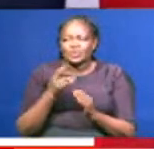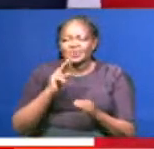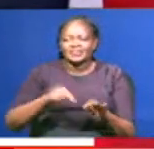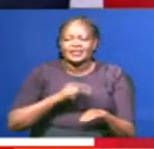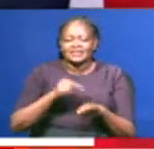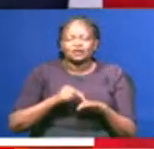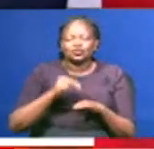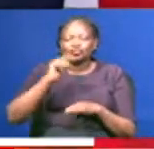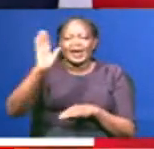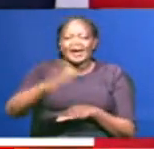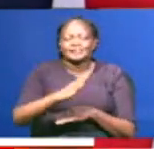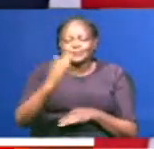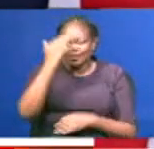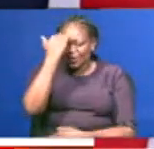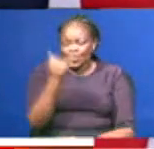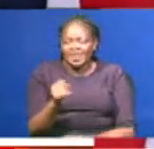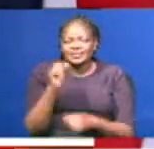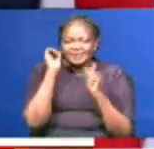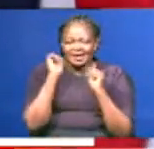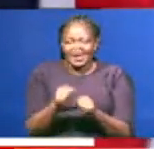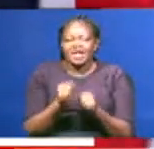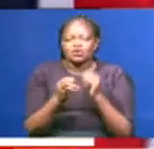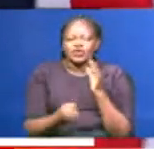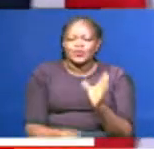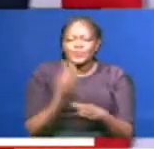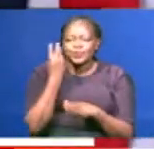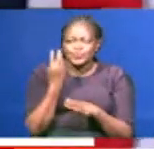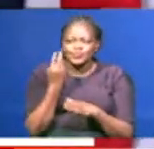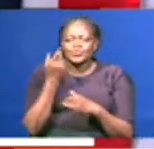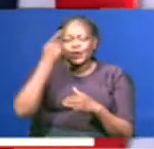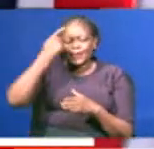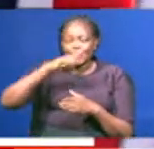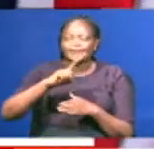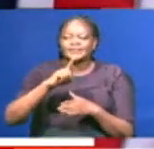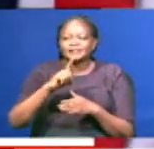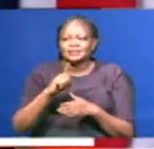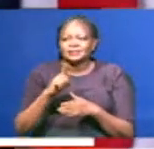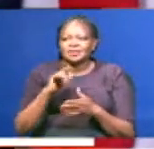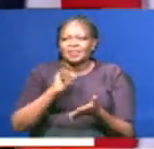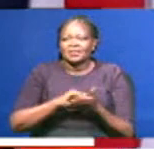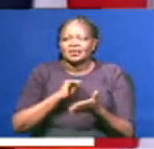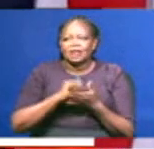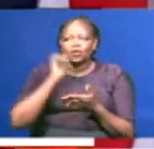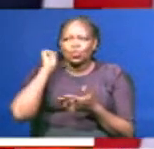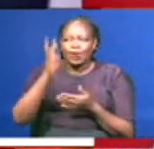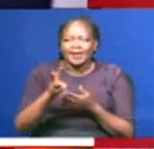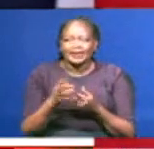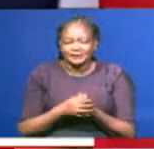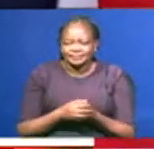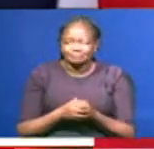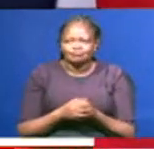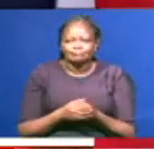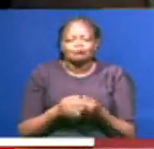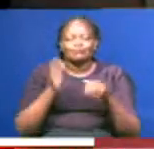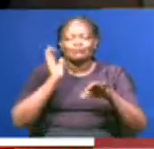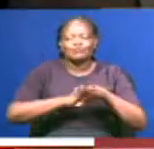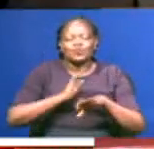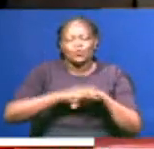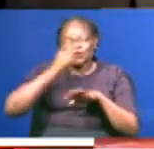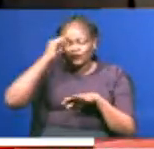Assembly, so that they can be able to formulate policies that will be able to be conducive for